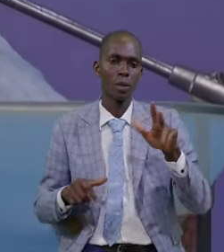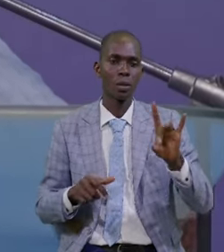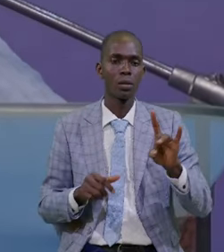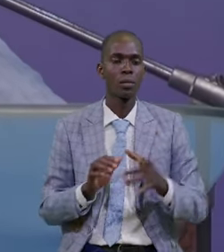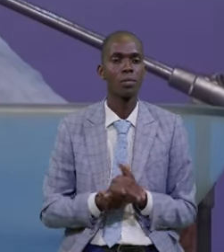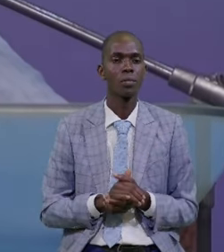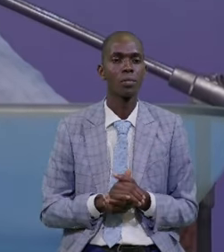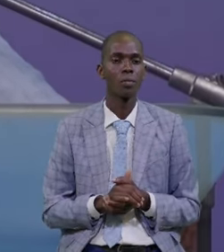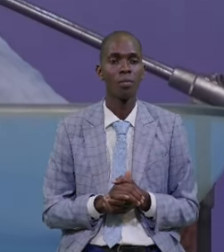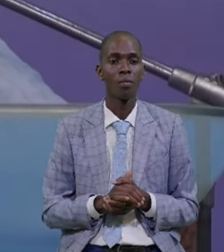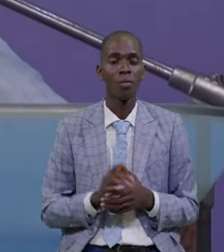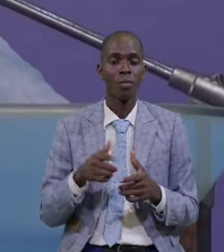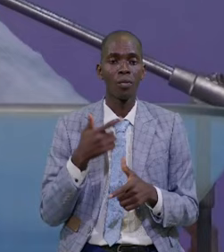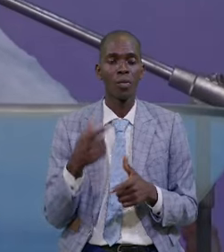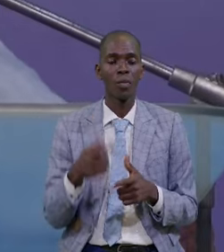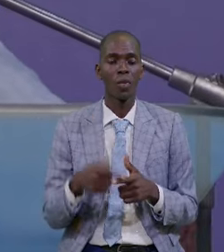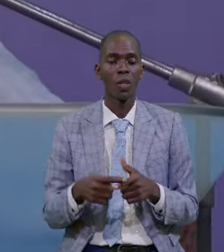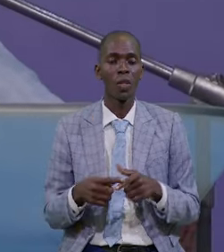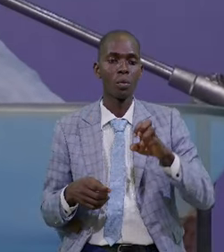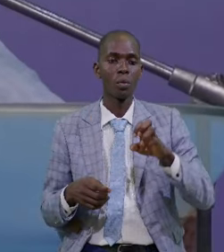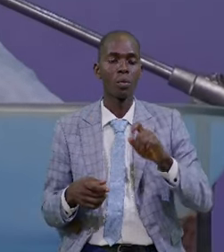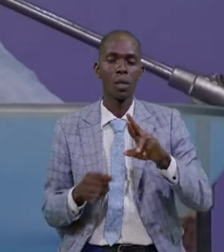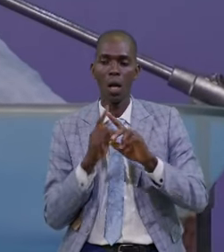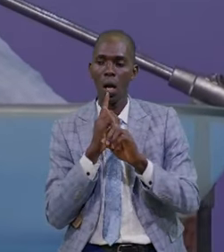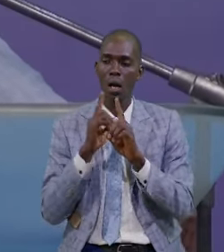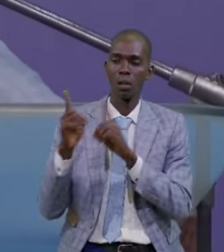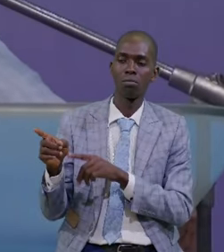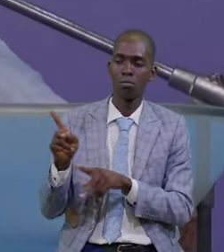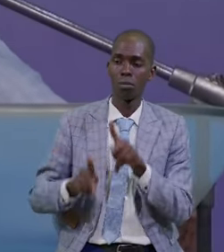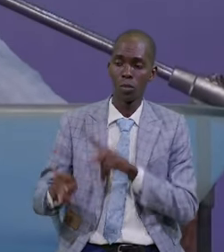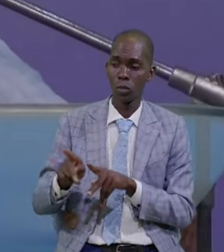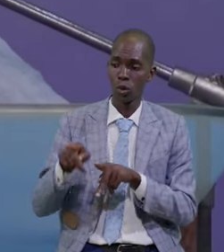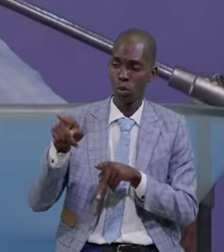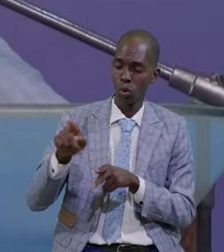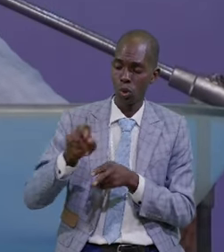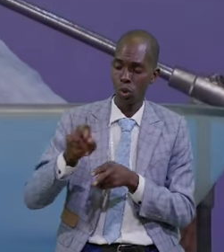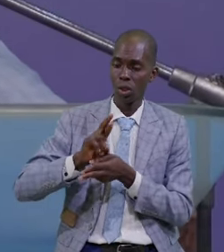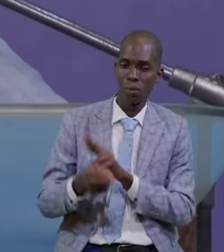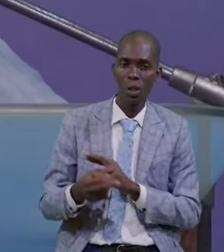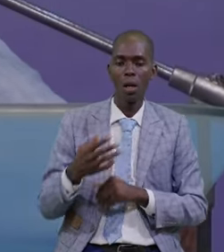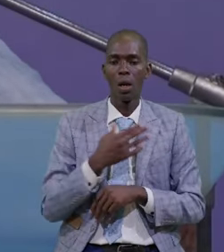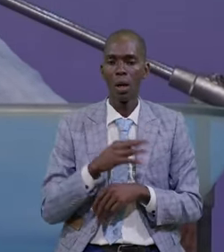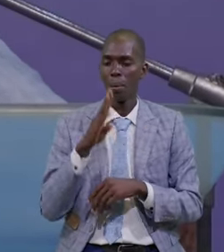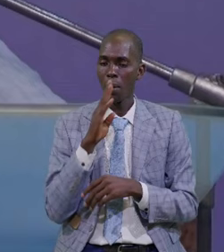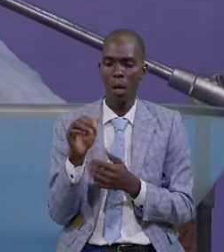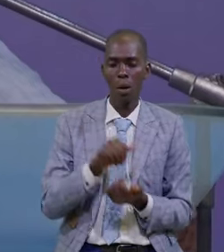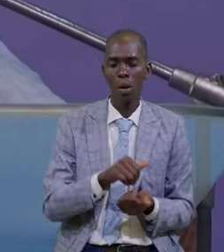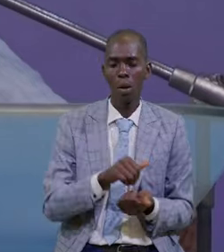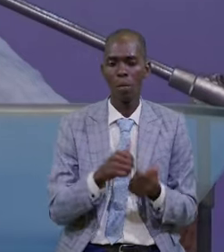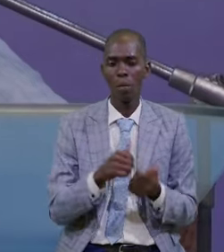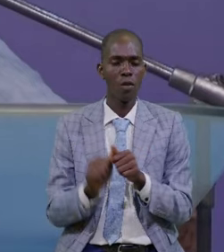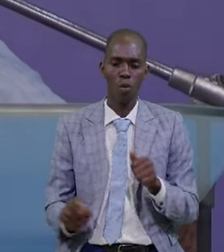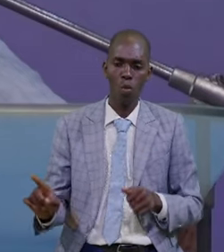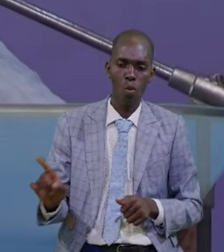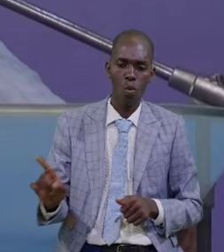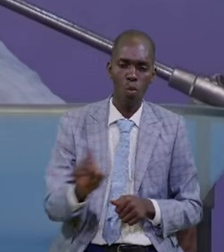Then Peter said unto them, repent and be baptized, every one of you,